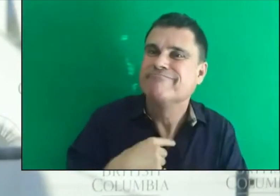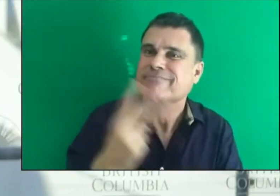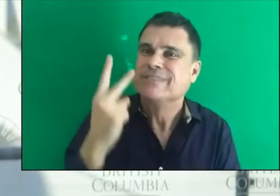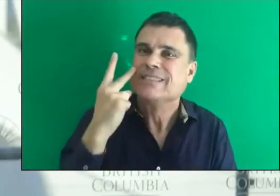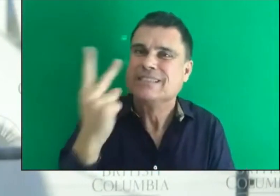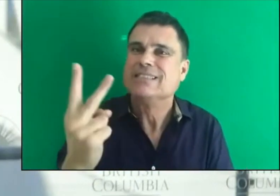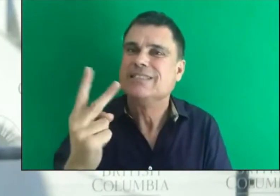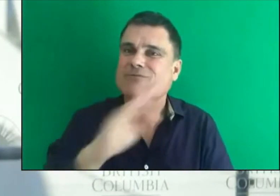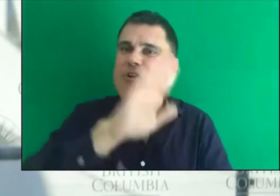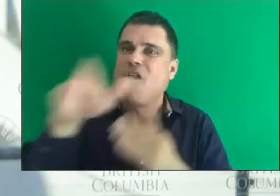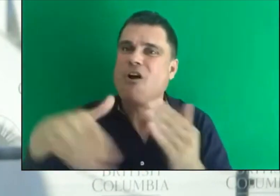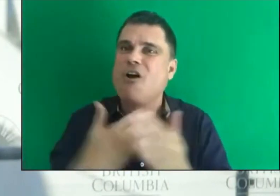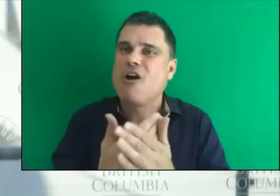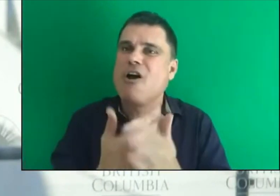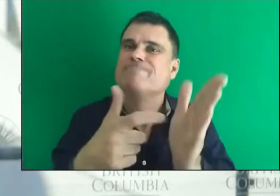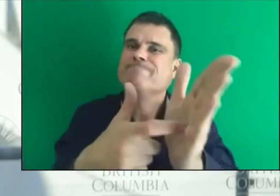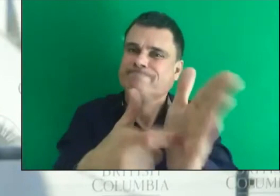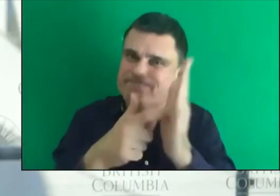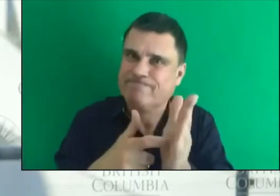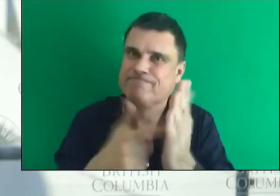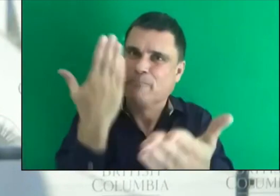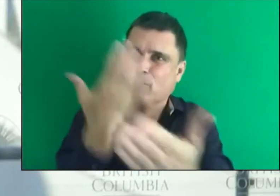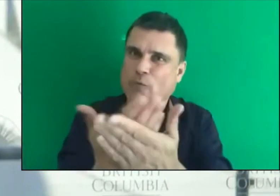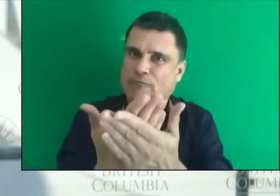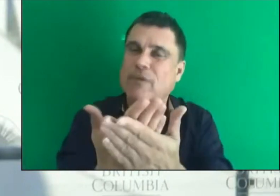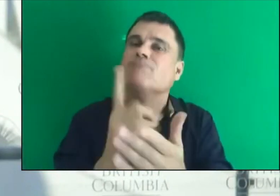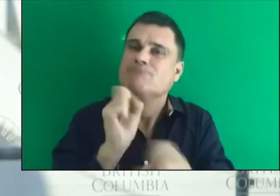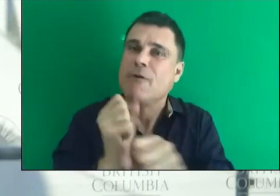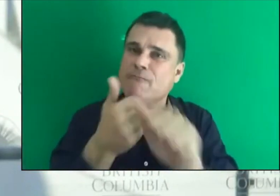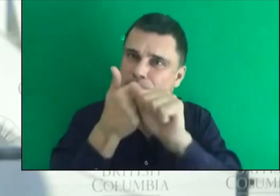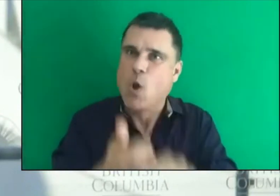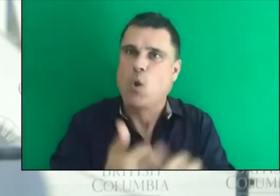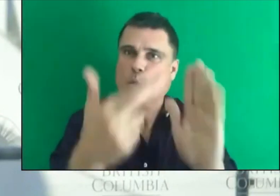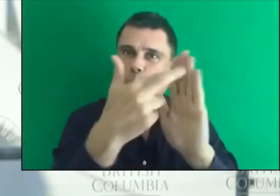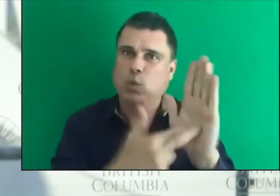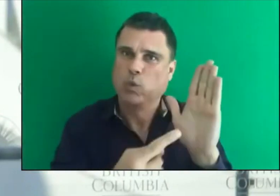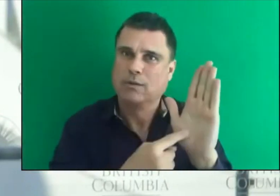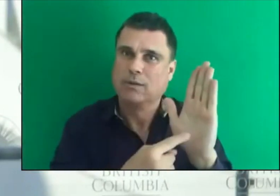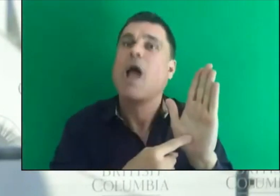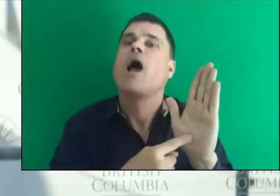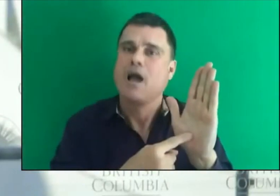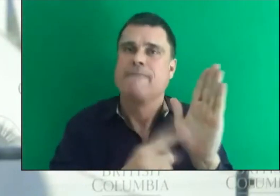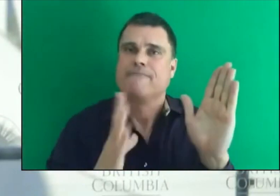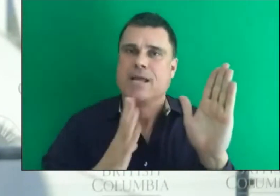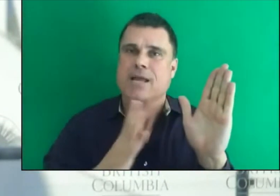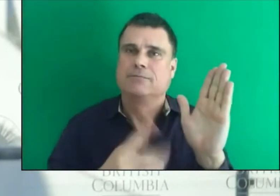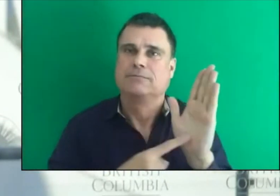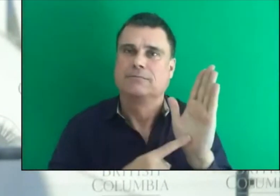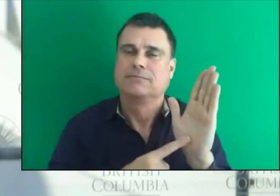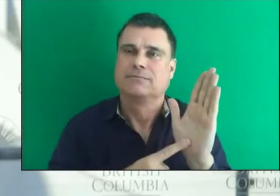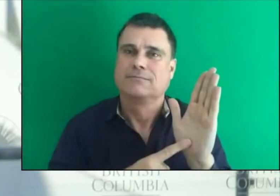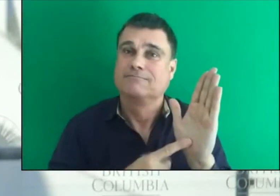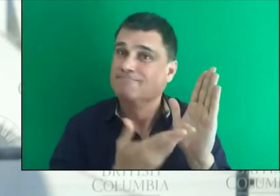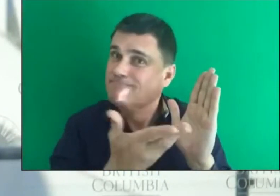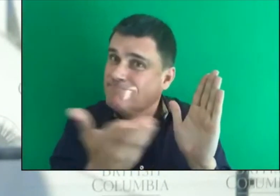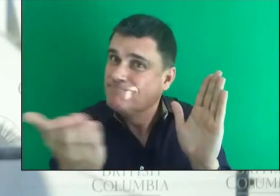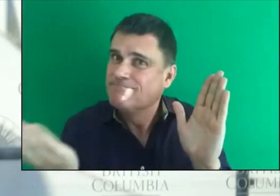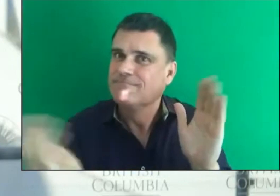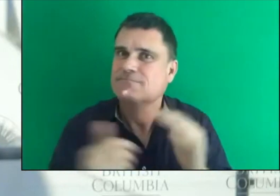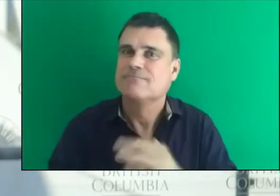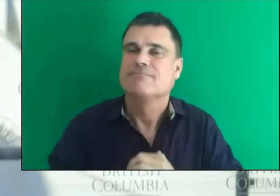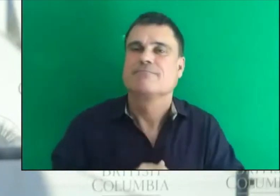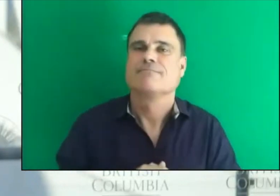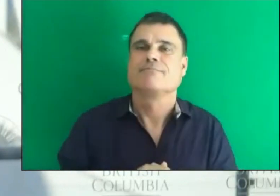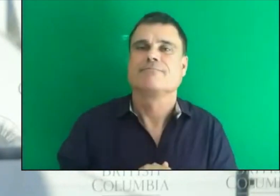the soonest that we can see people with the appropriate measures reopen will be in the coming week. I